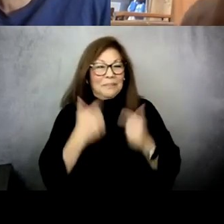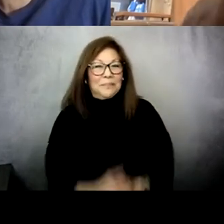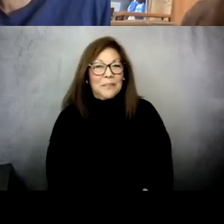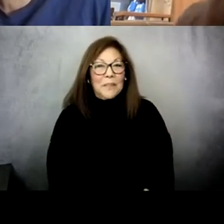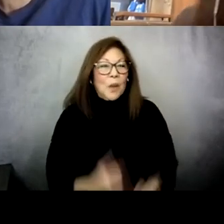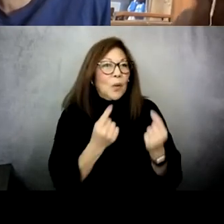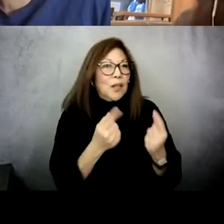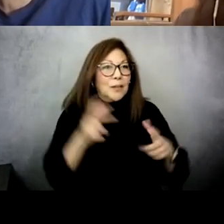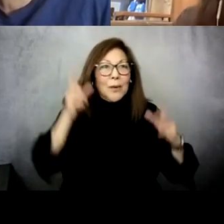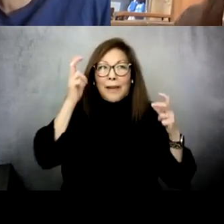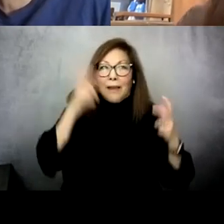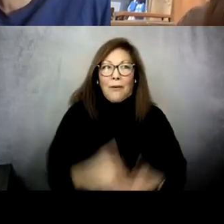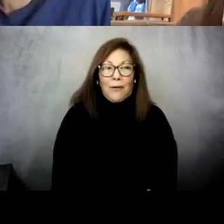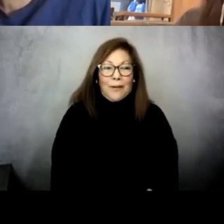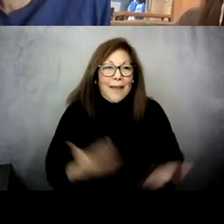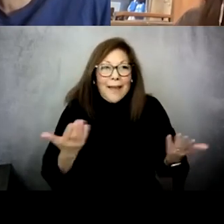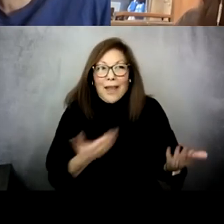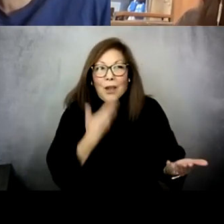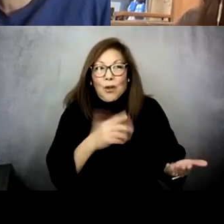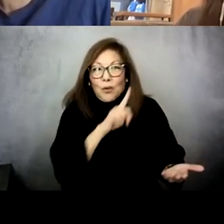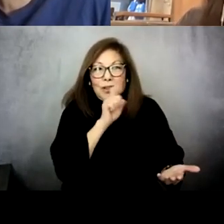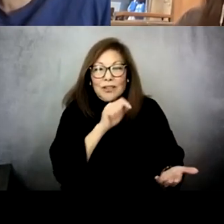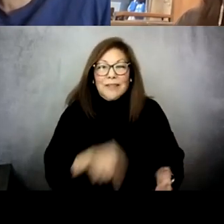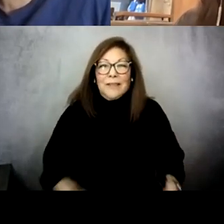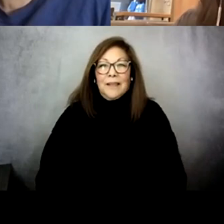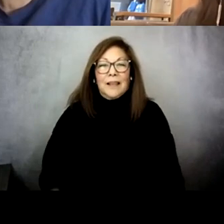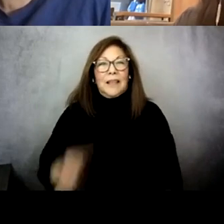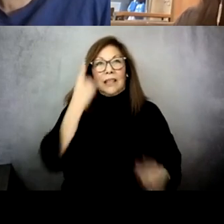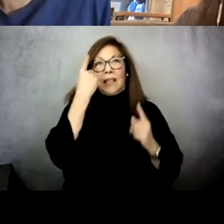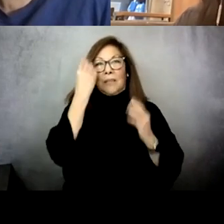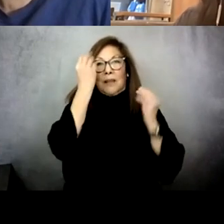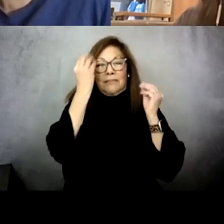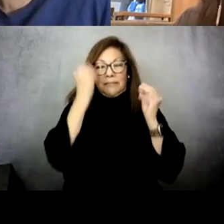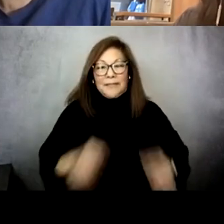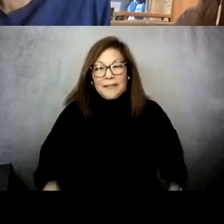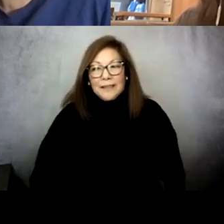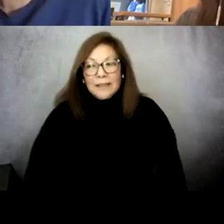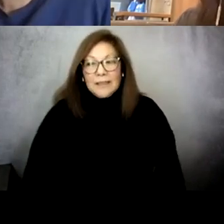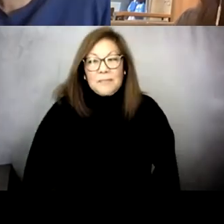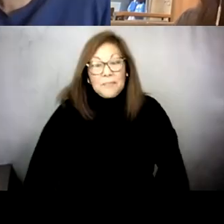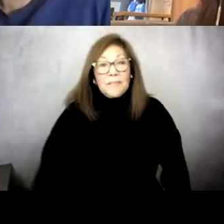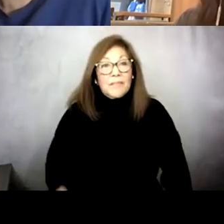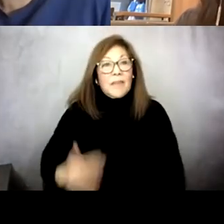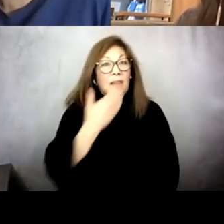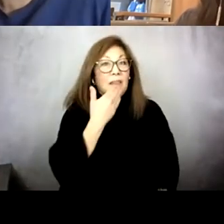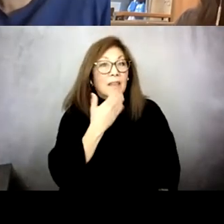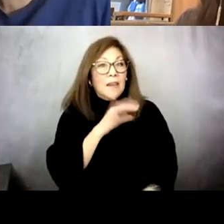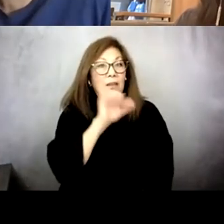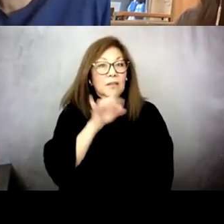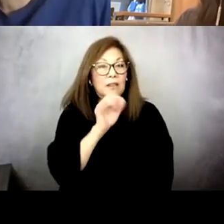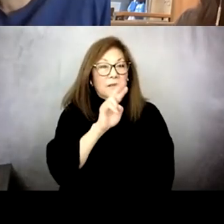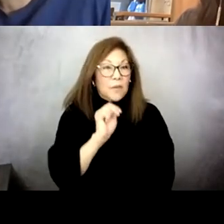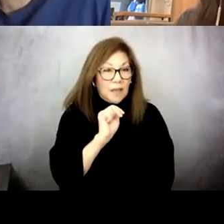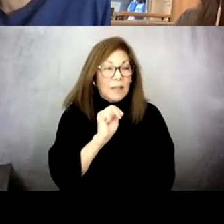with the devil? Hey, good questions to think about. But no, thanks for that, Jafreen. I mean, we don't want to